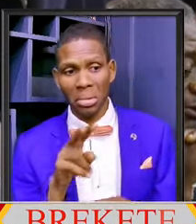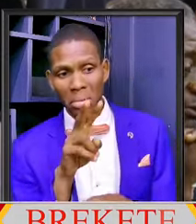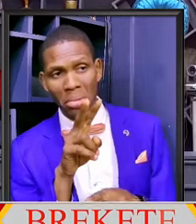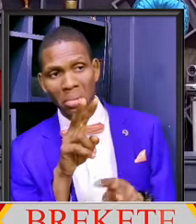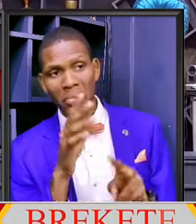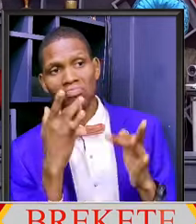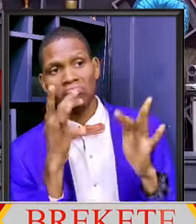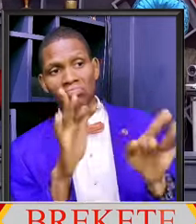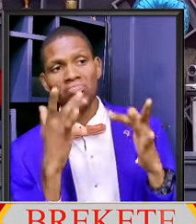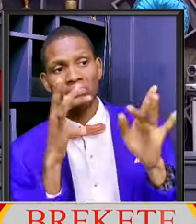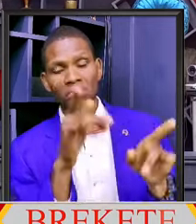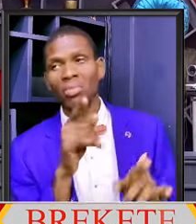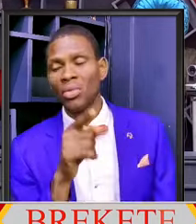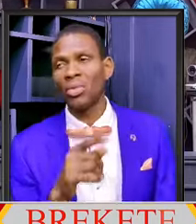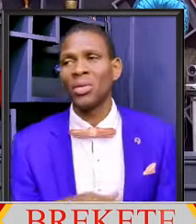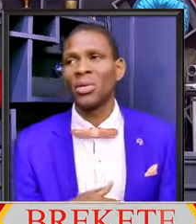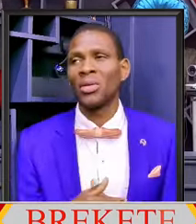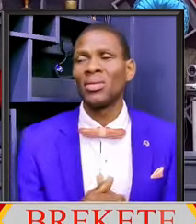of you.